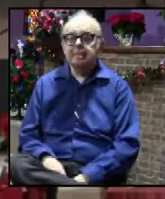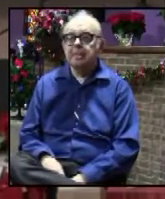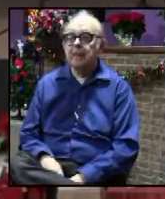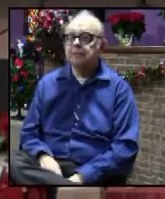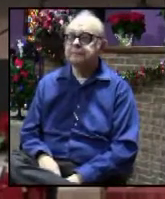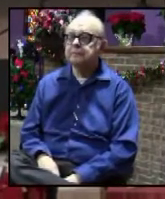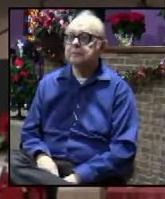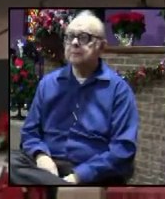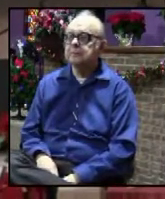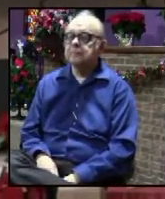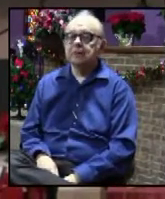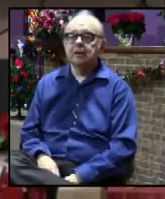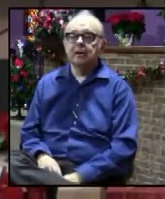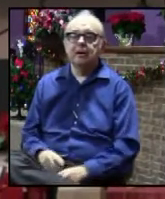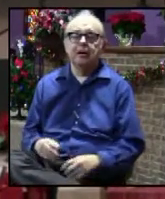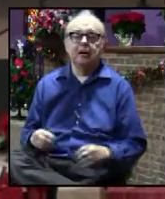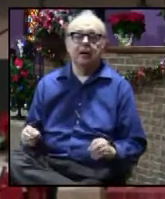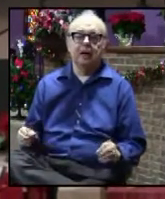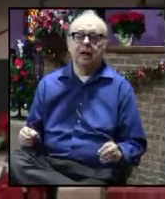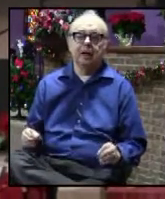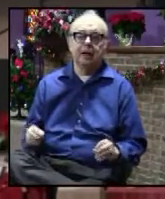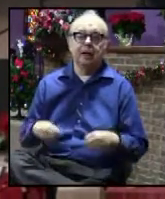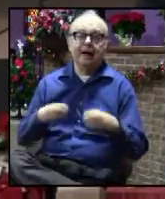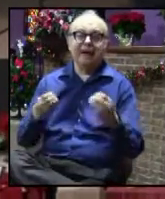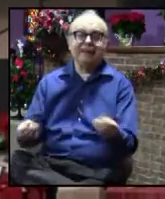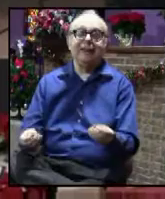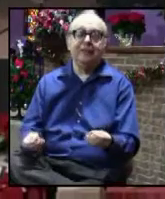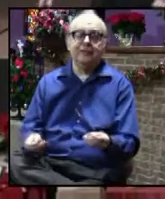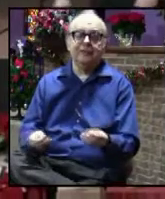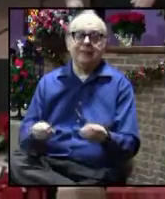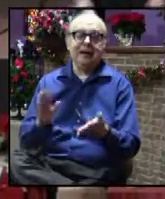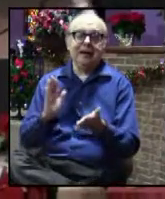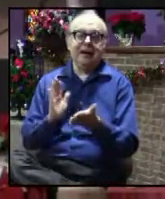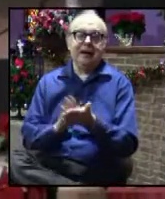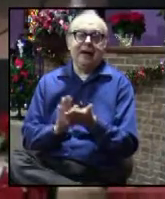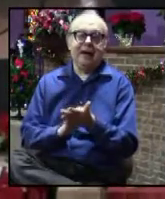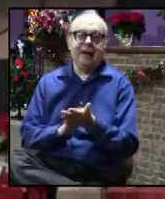We're finished. There you go. Give him a hand.